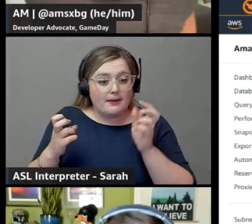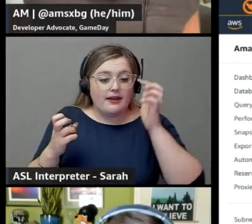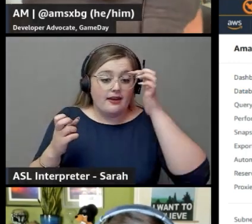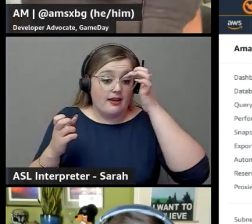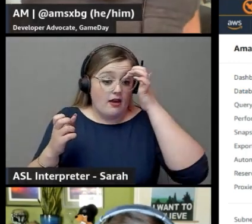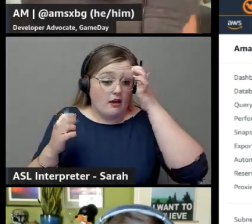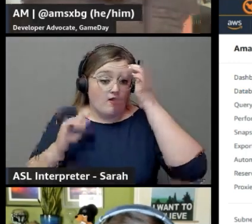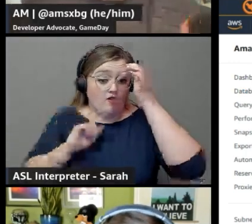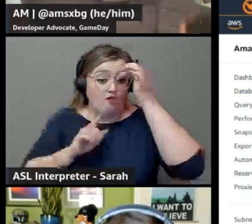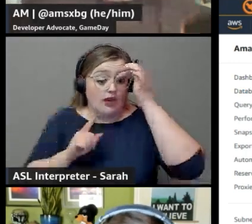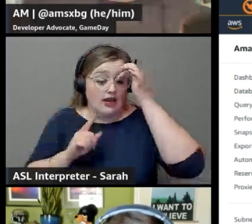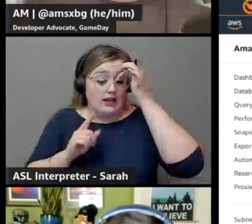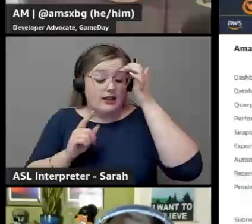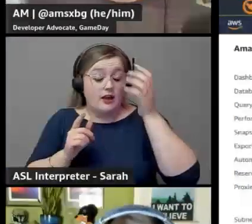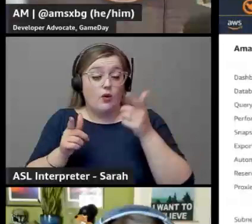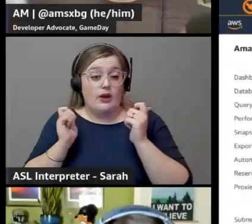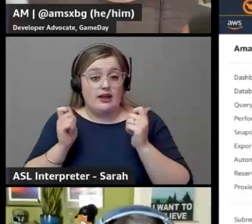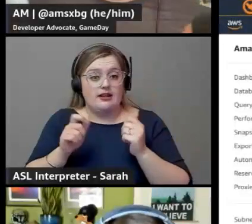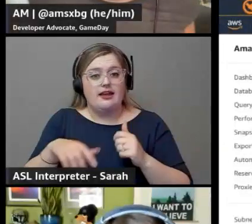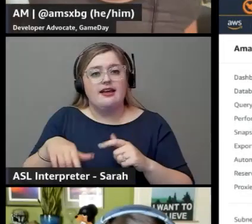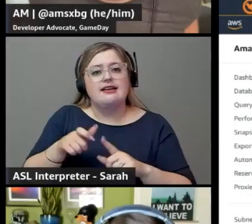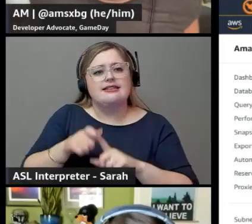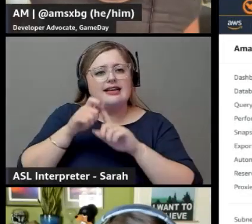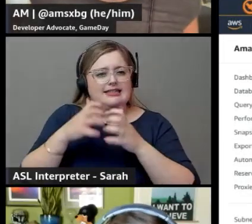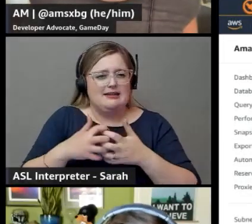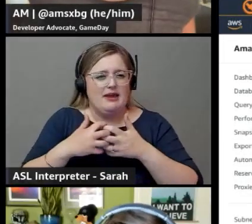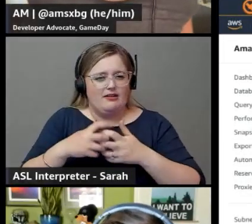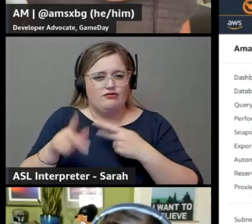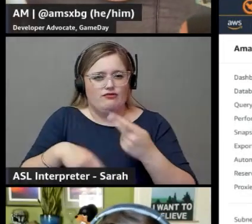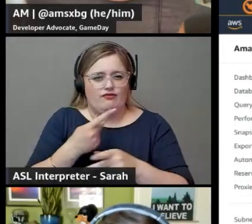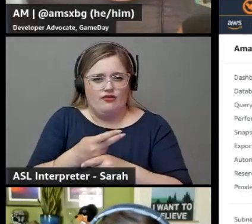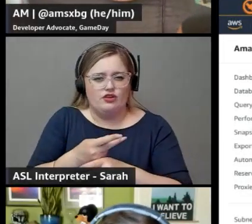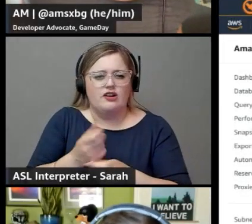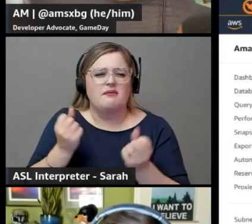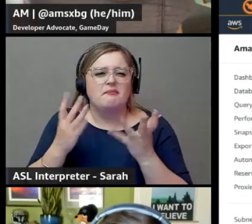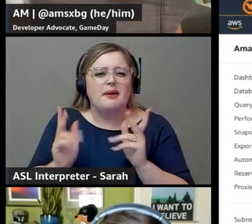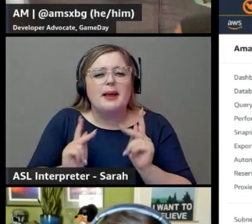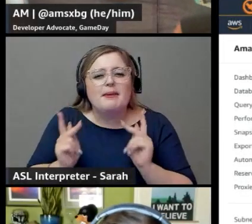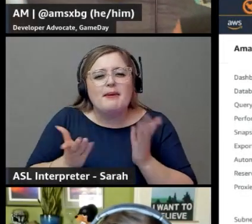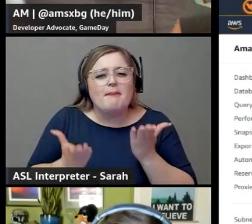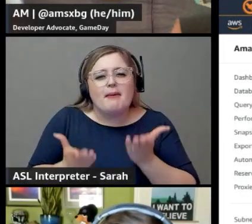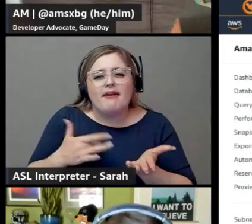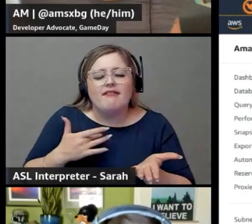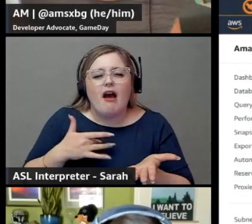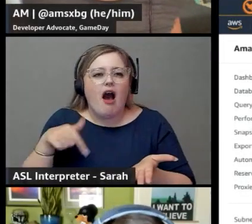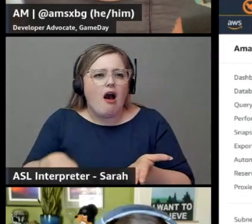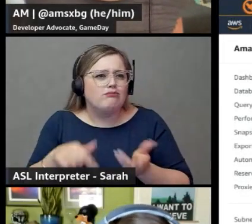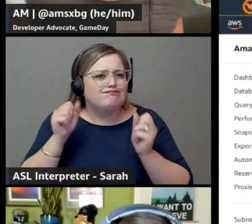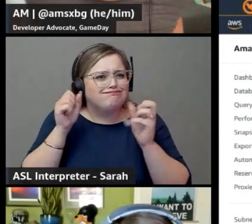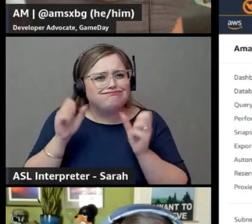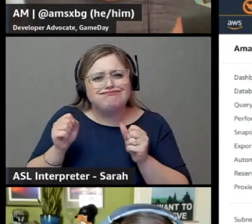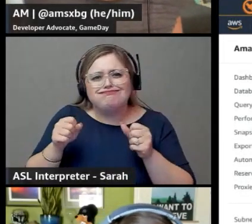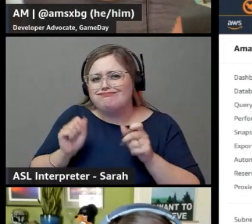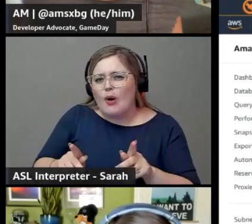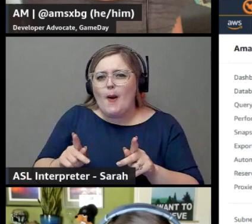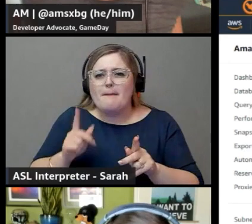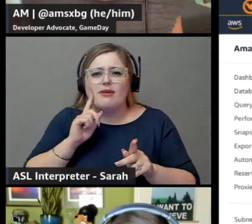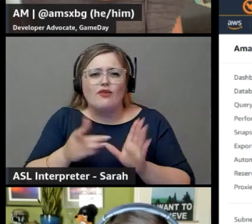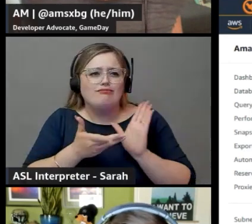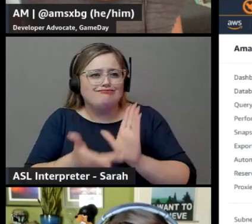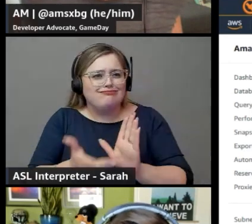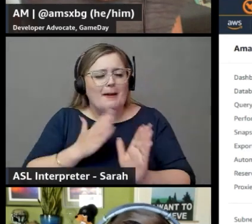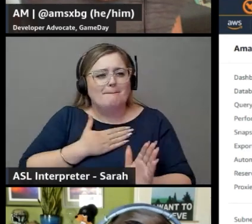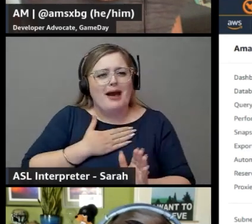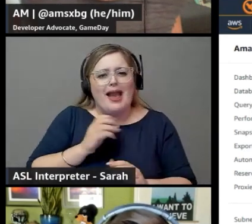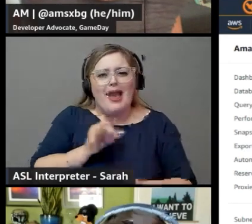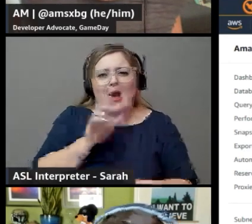super briefly, is custom engine versions, because a lot of people, may say, hey, this is my awesome chance to bring my own installation media